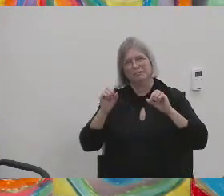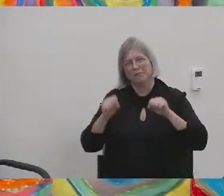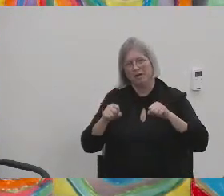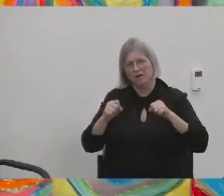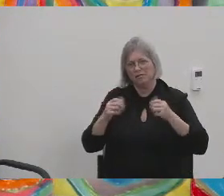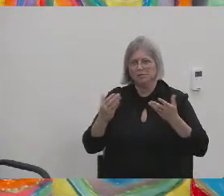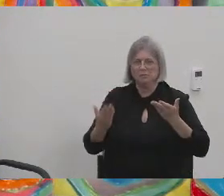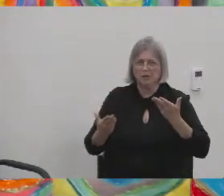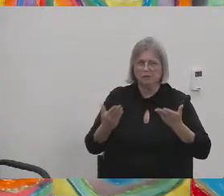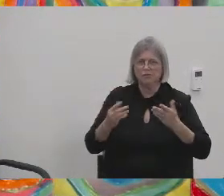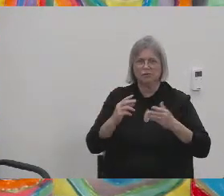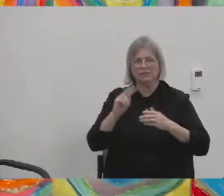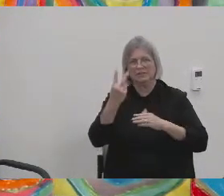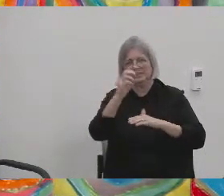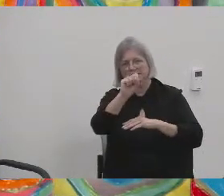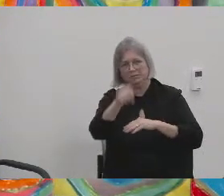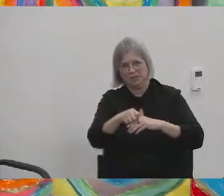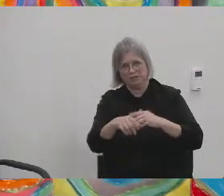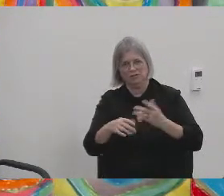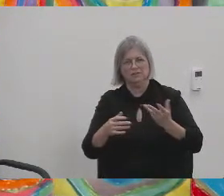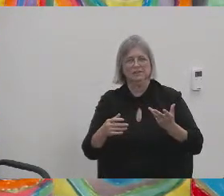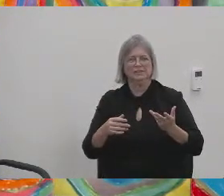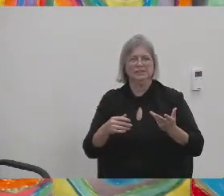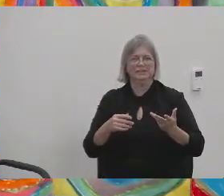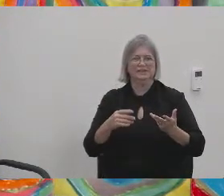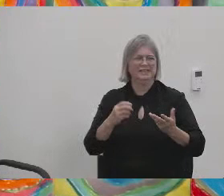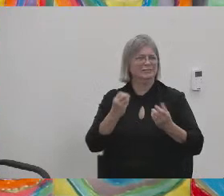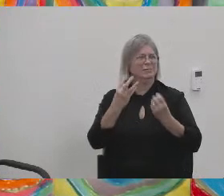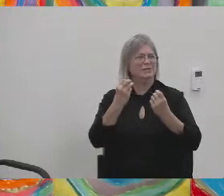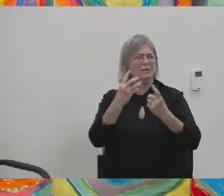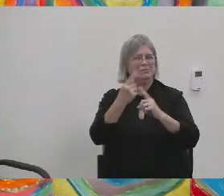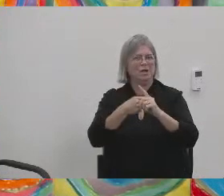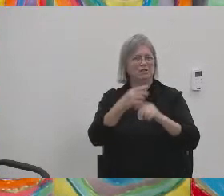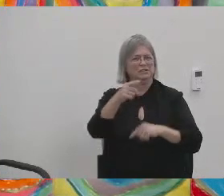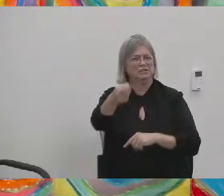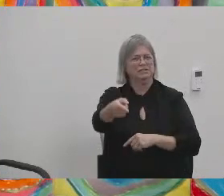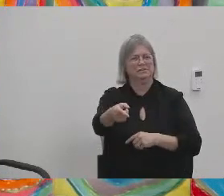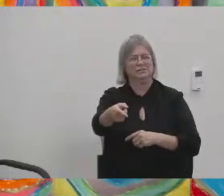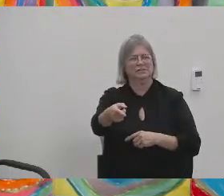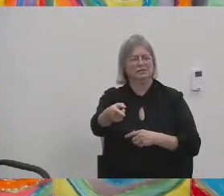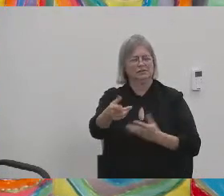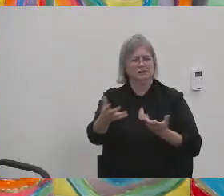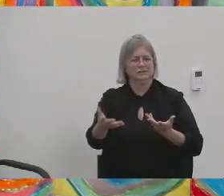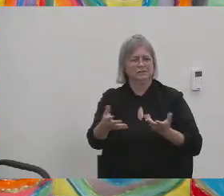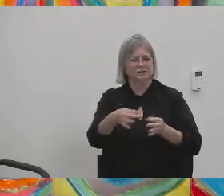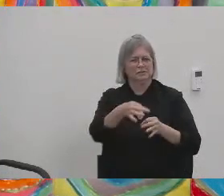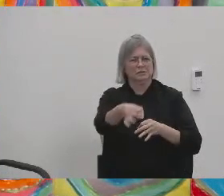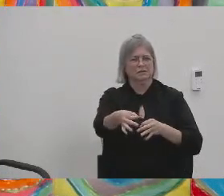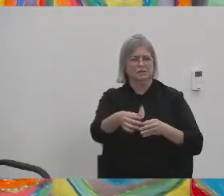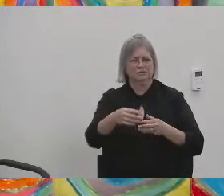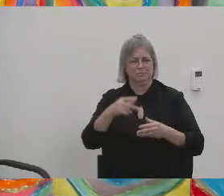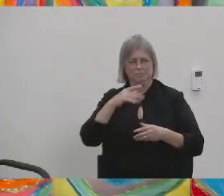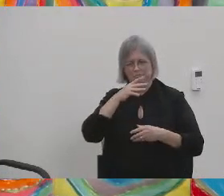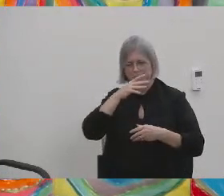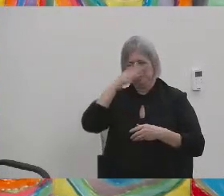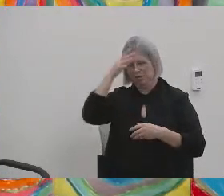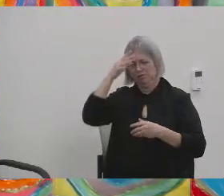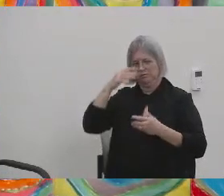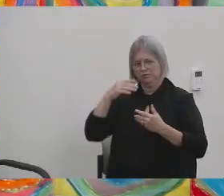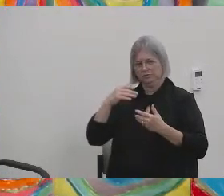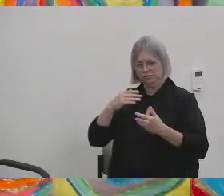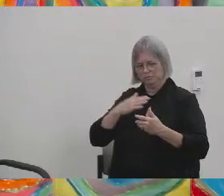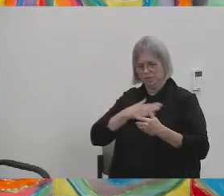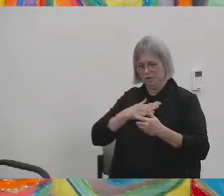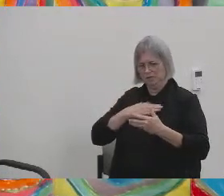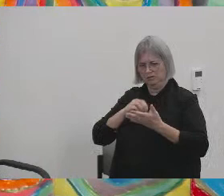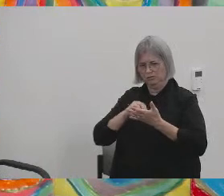semester. That's months. As a parent to a student who is going through it